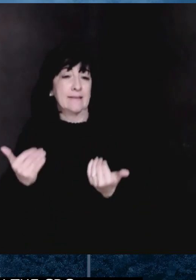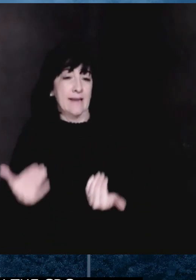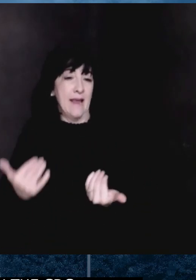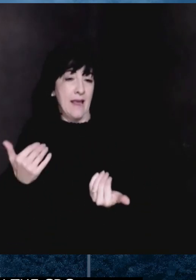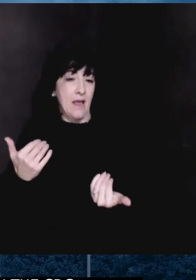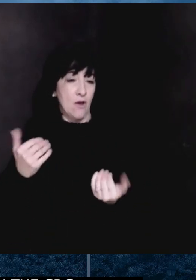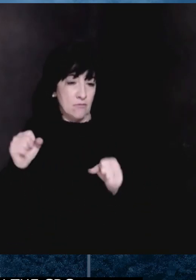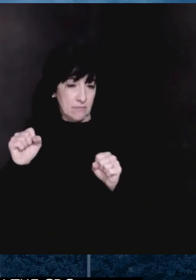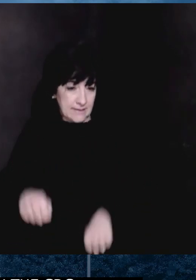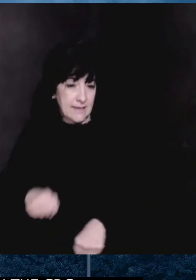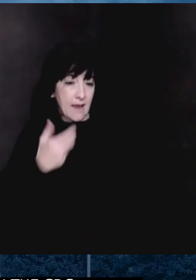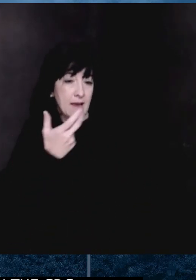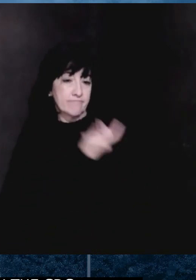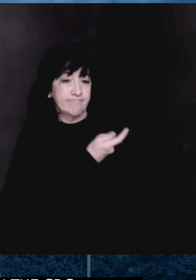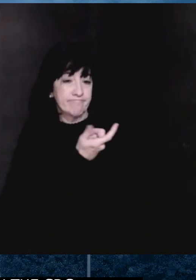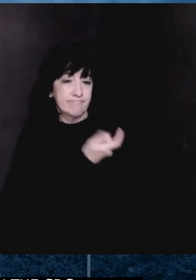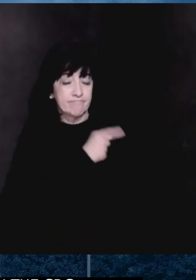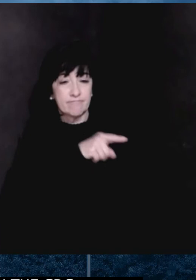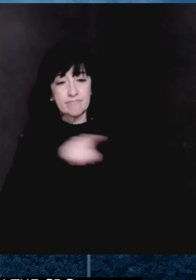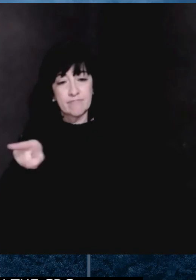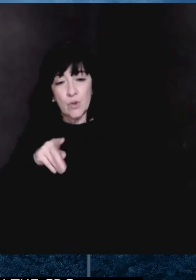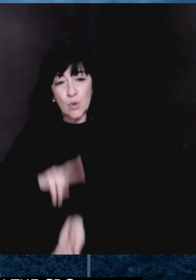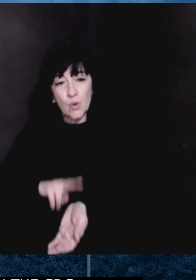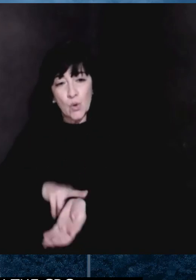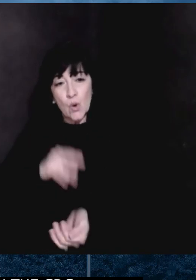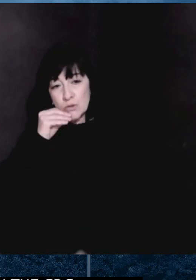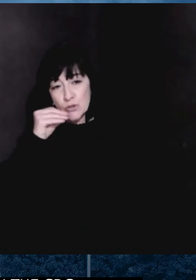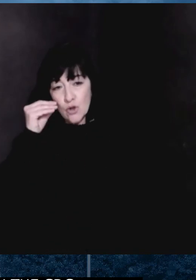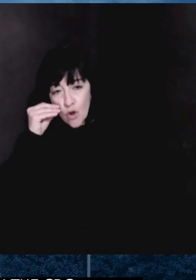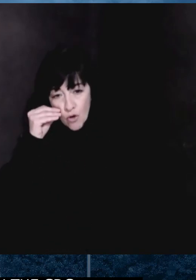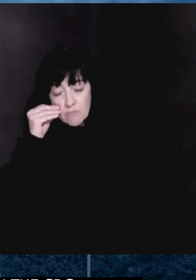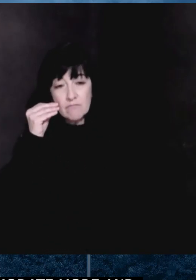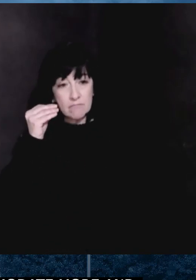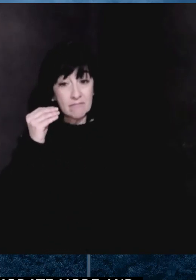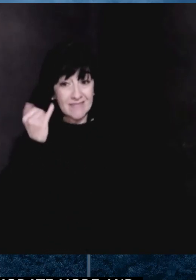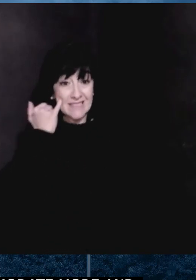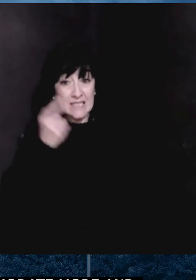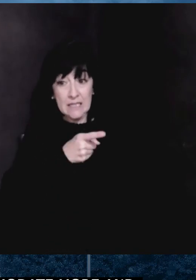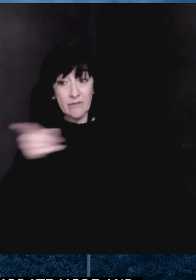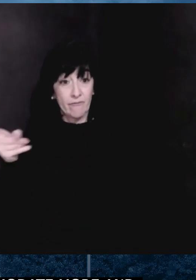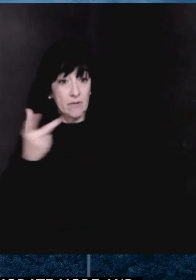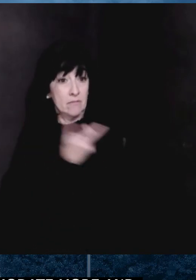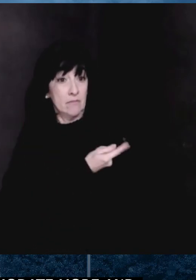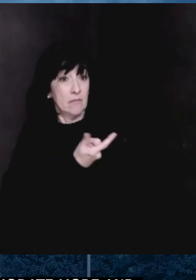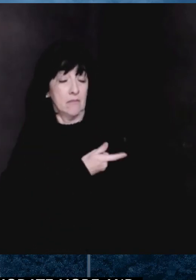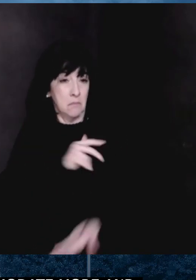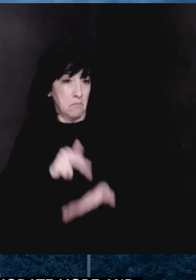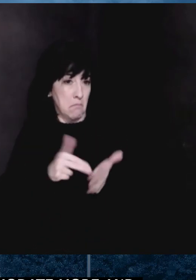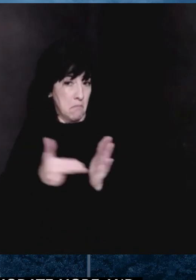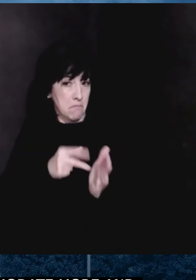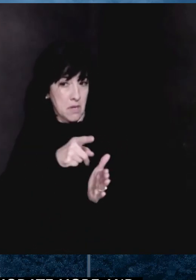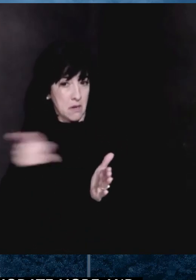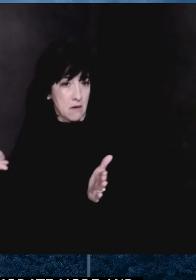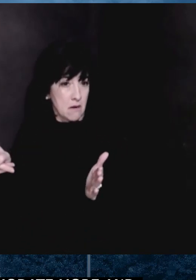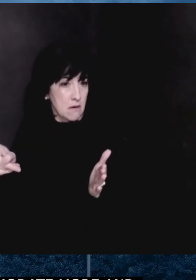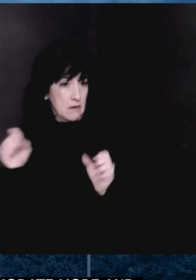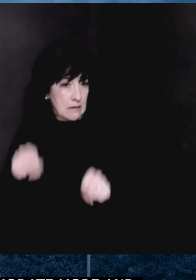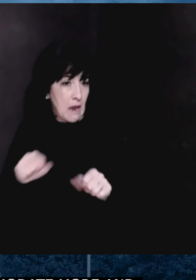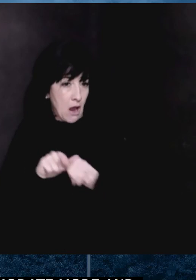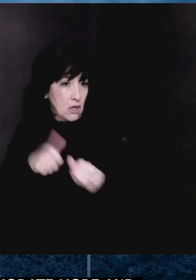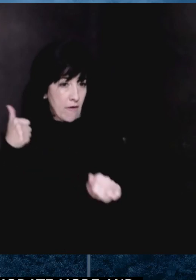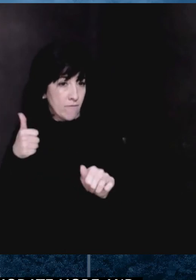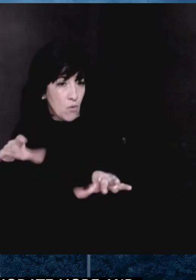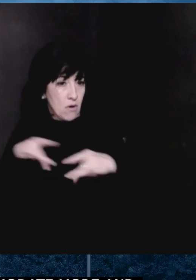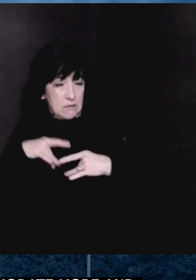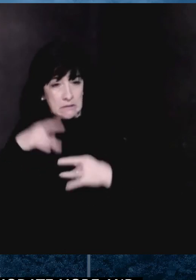residents to hopefully avoid the need for hospitalizations for those, the most vulnerable populations. Each of